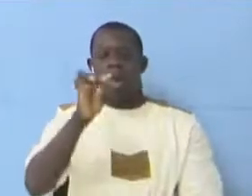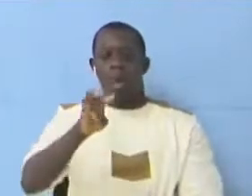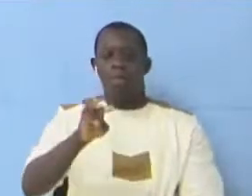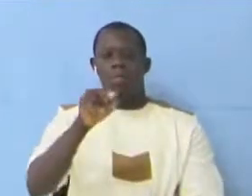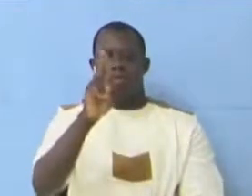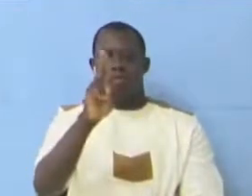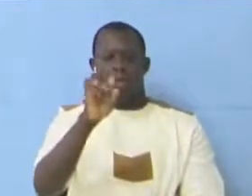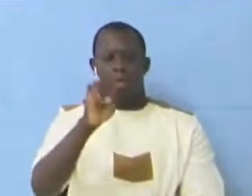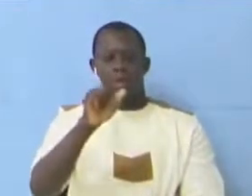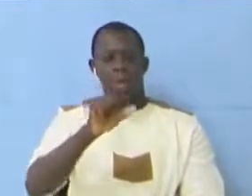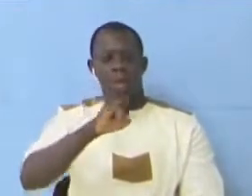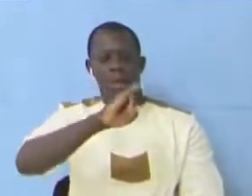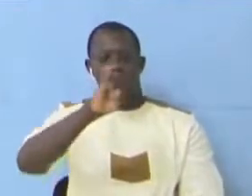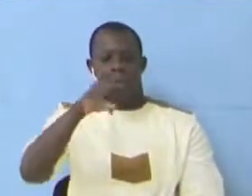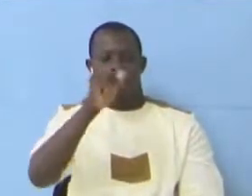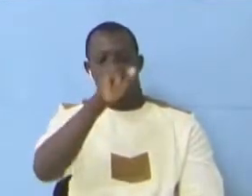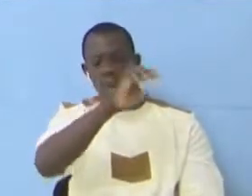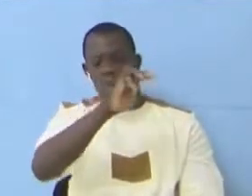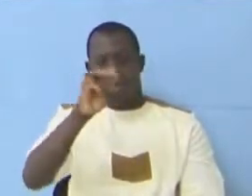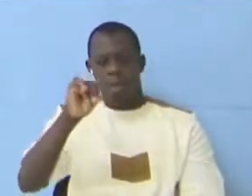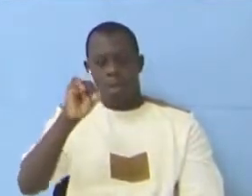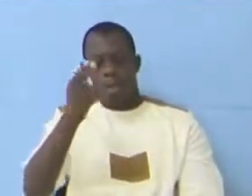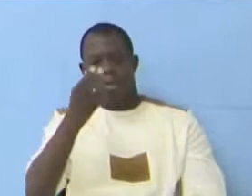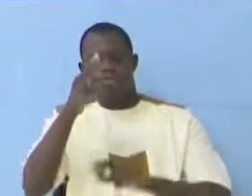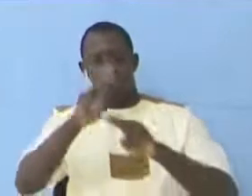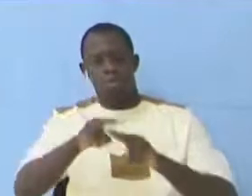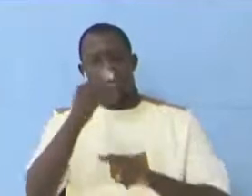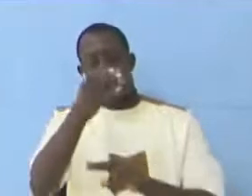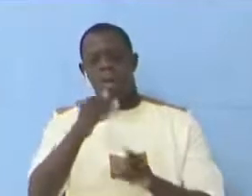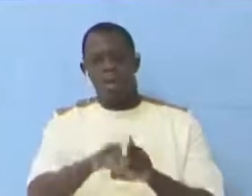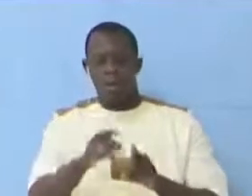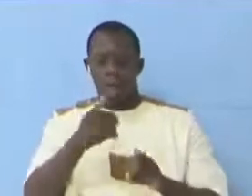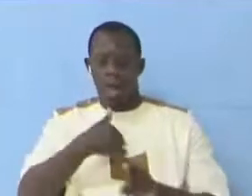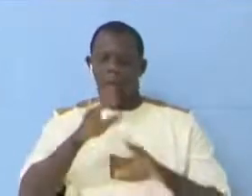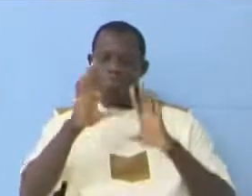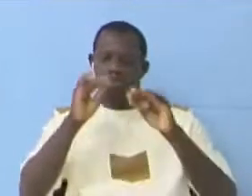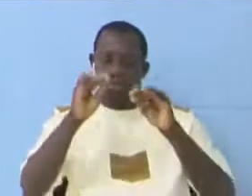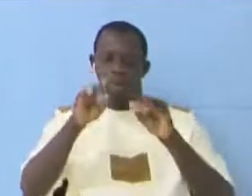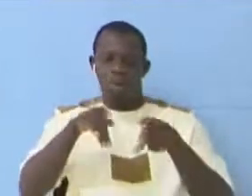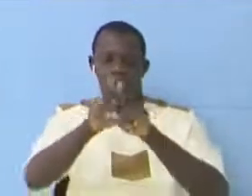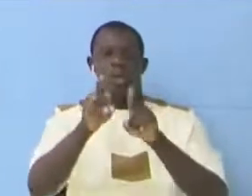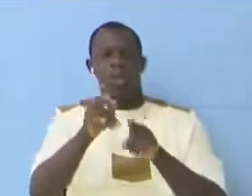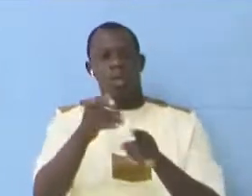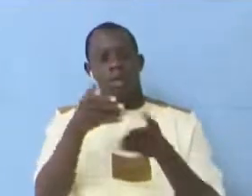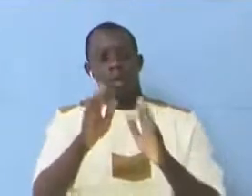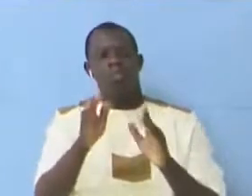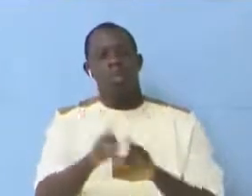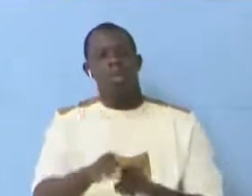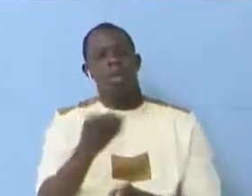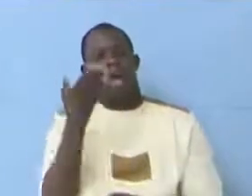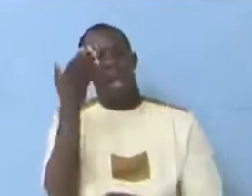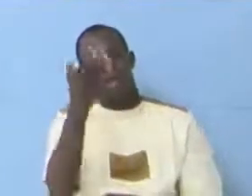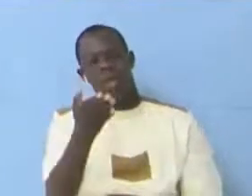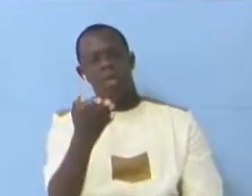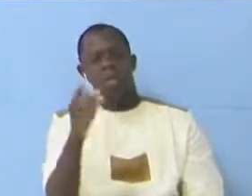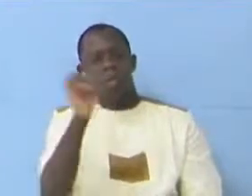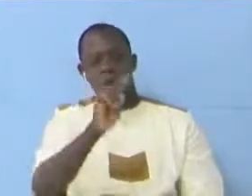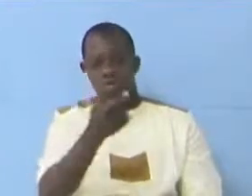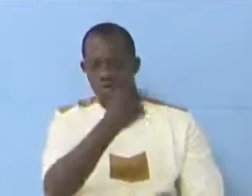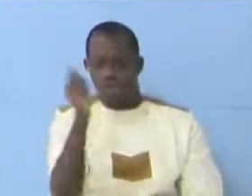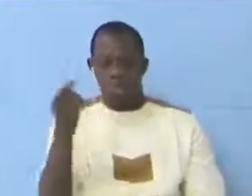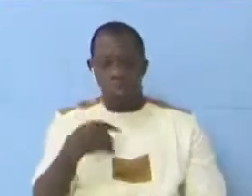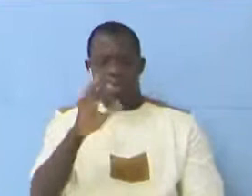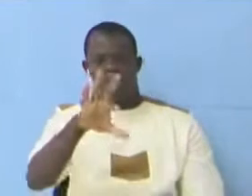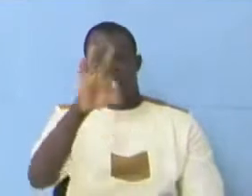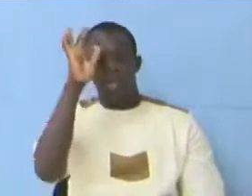Jammeh rek laa fa fekk. Ngi toog. I talked to him this way. Hey, what have you guys decided on me? Ci